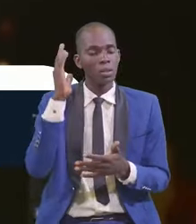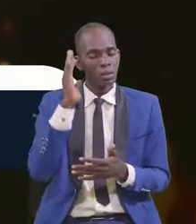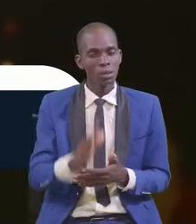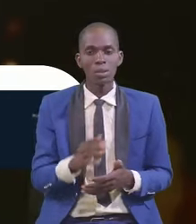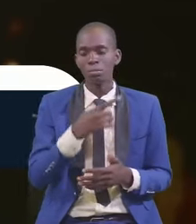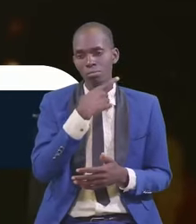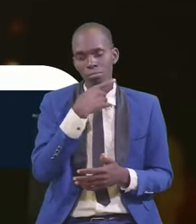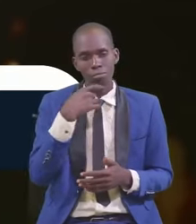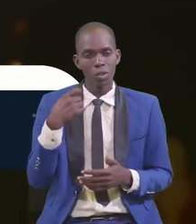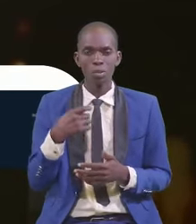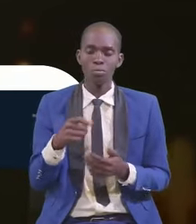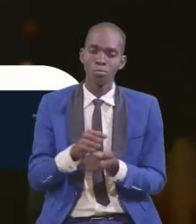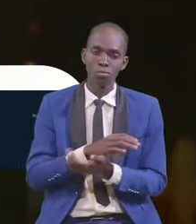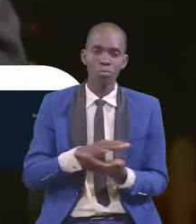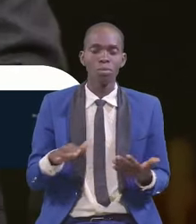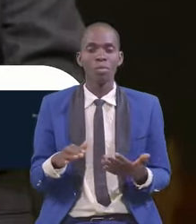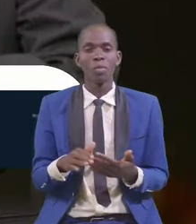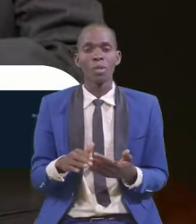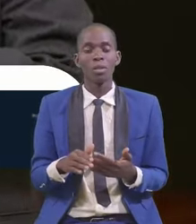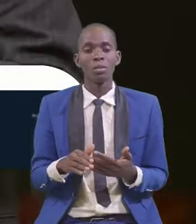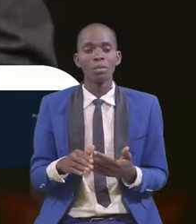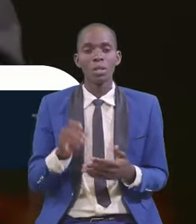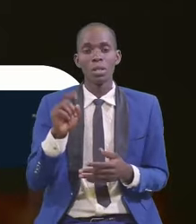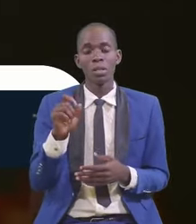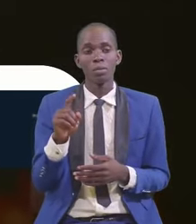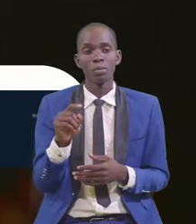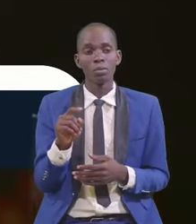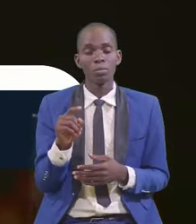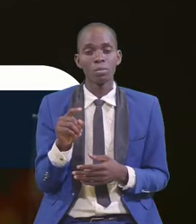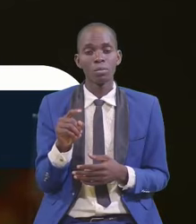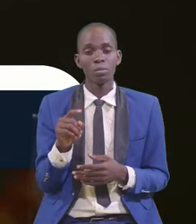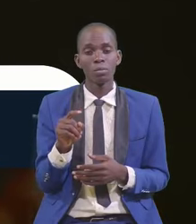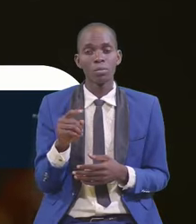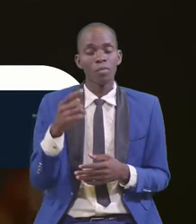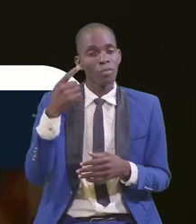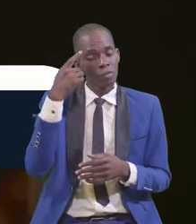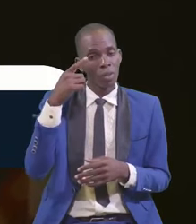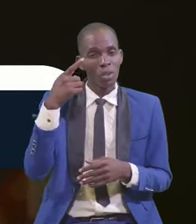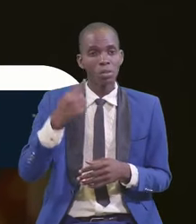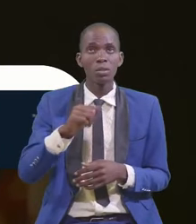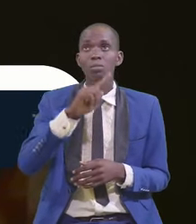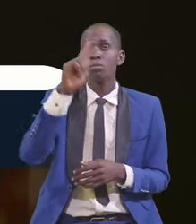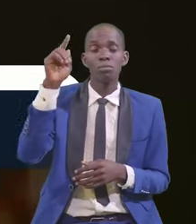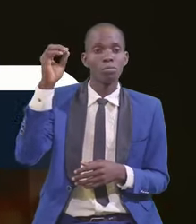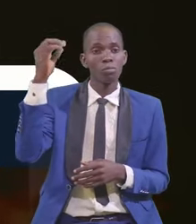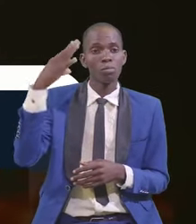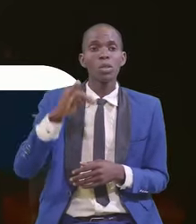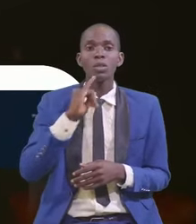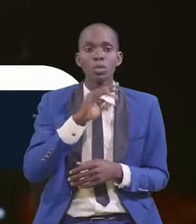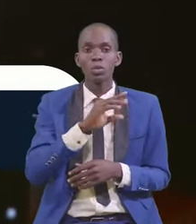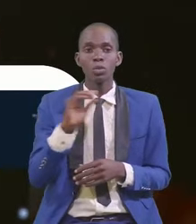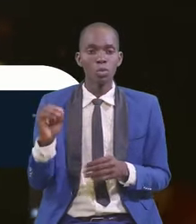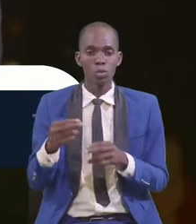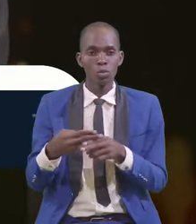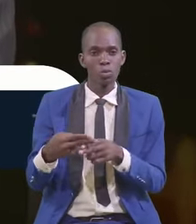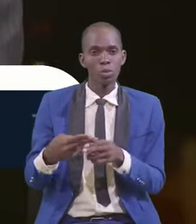away verse 11 and it says for the son is no son reason